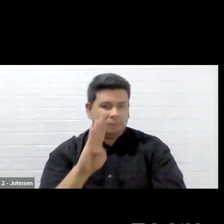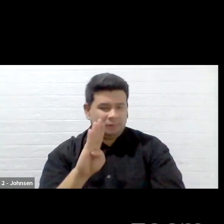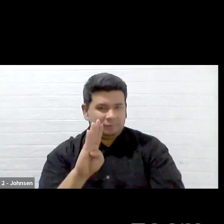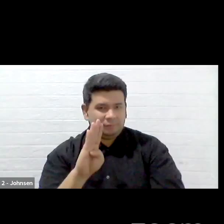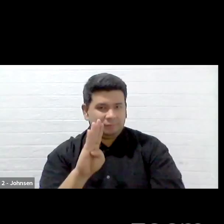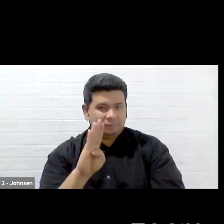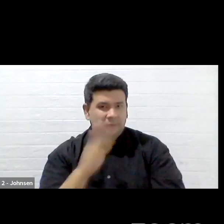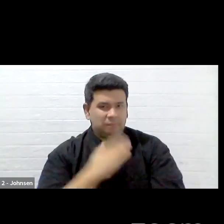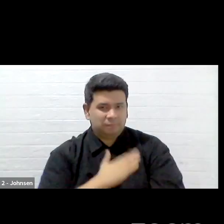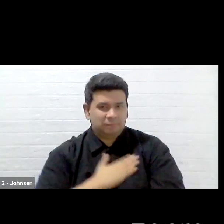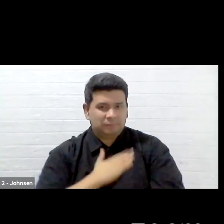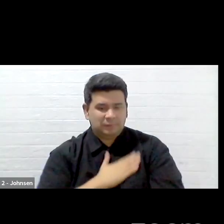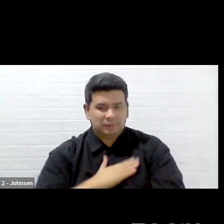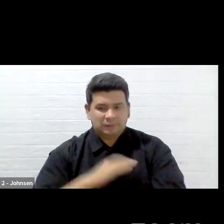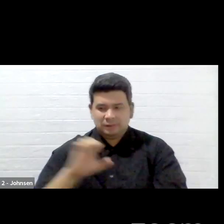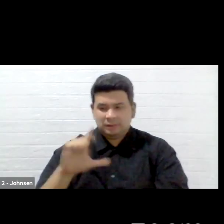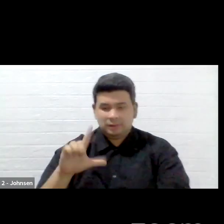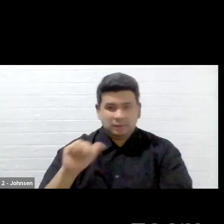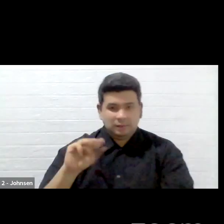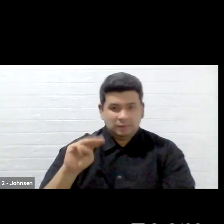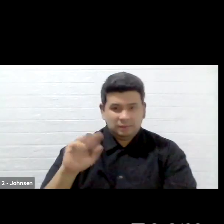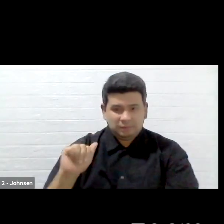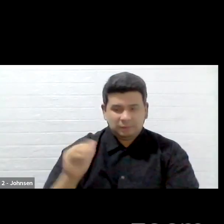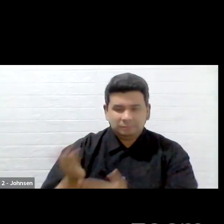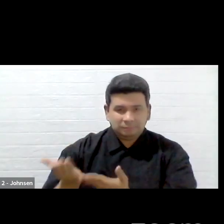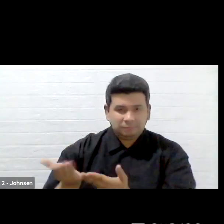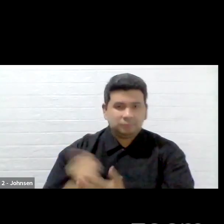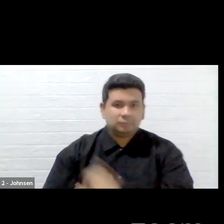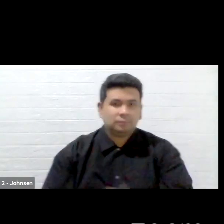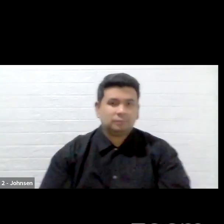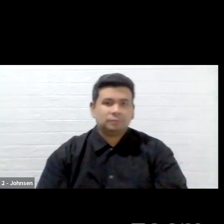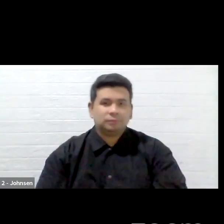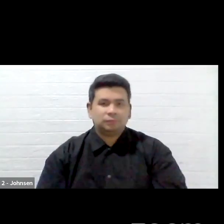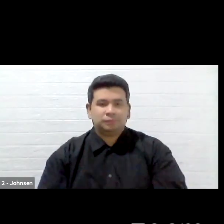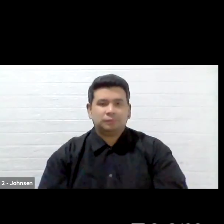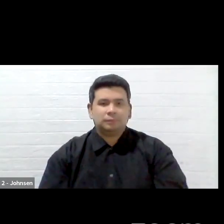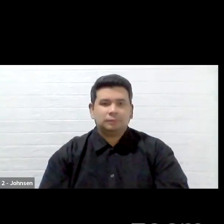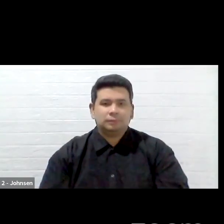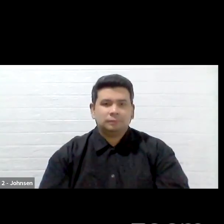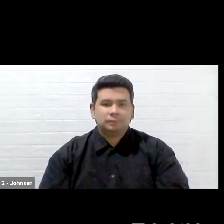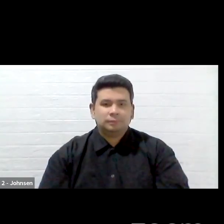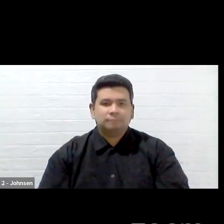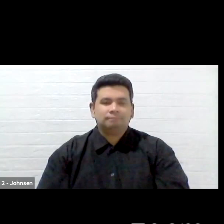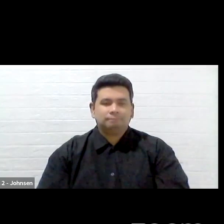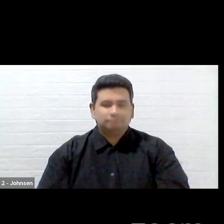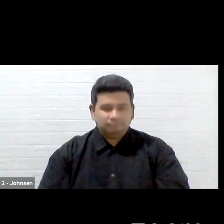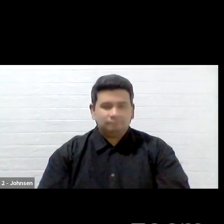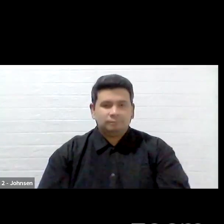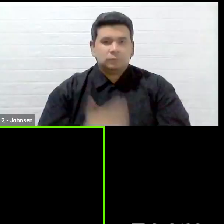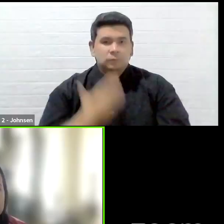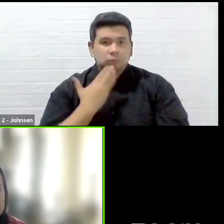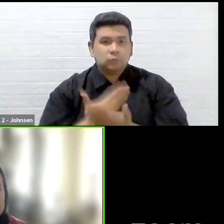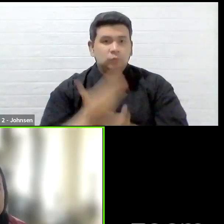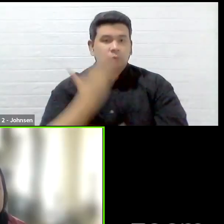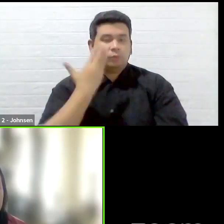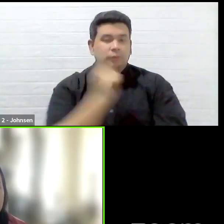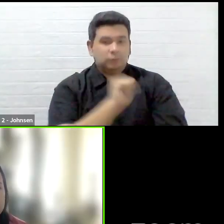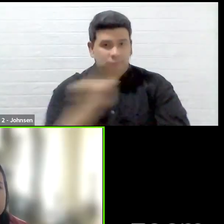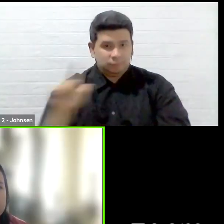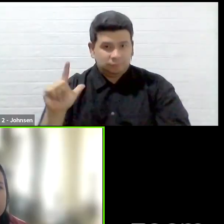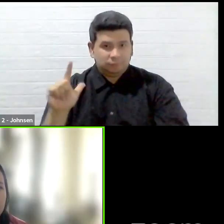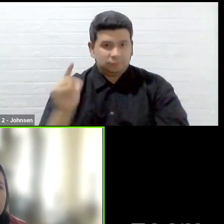you please introduce yourself and the speakers? Okay, magandang umaga and welcome to